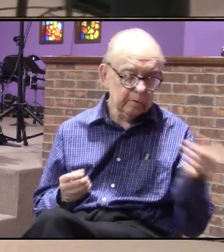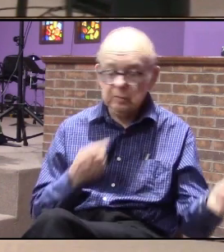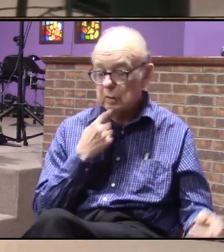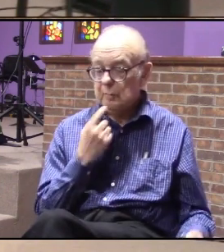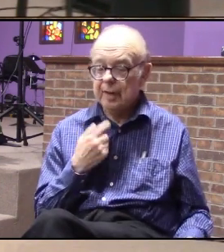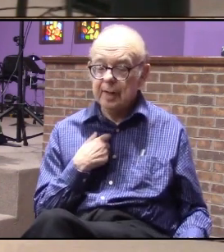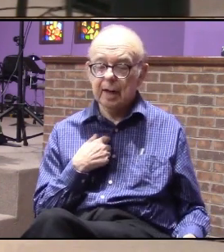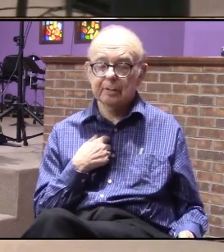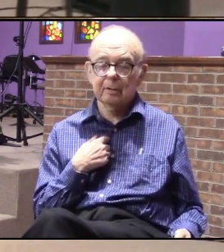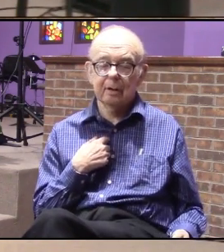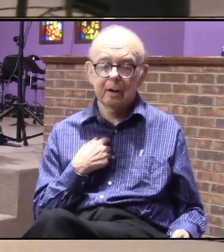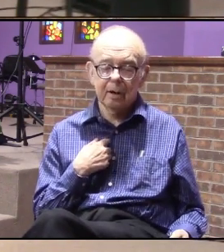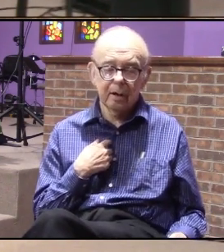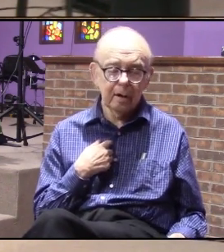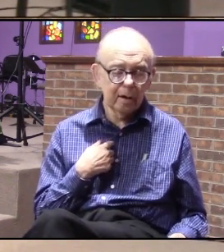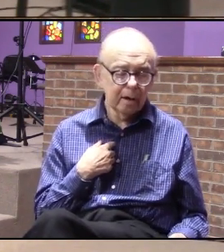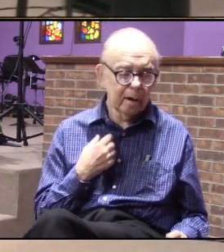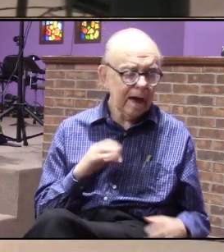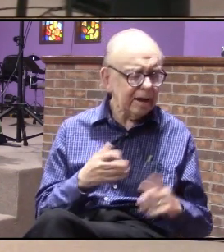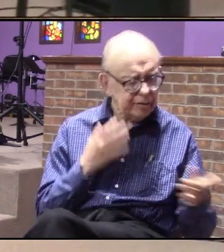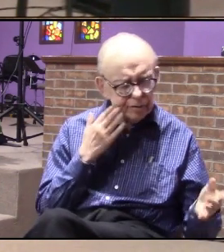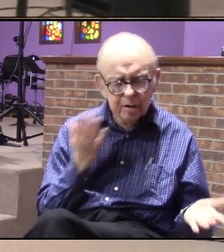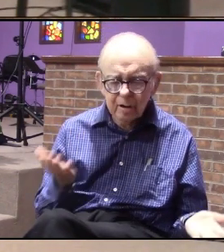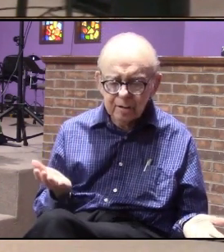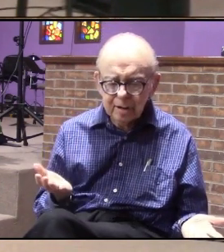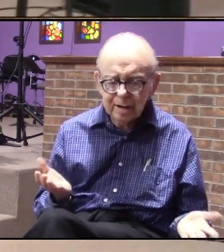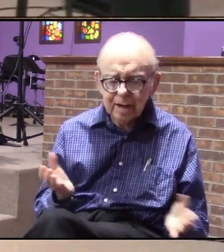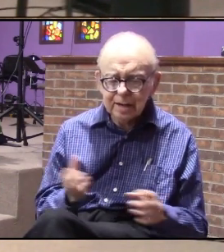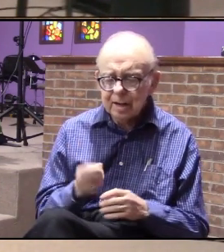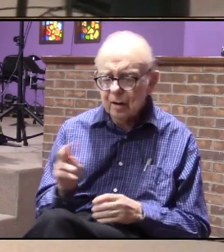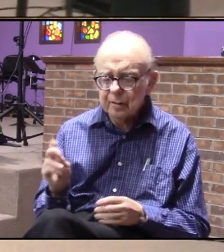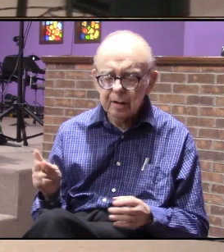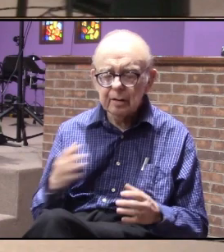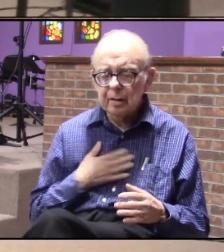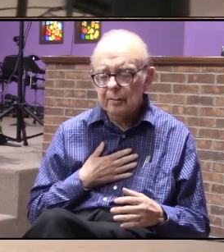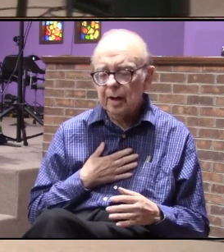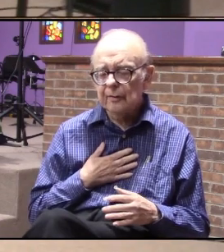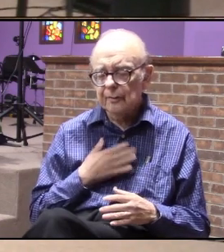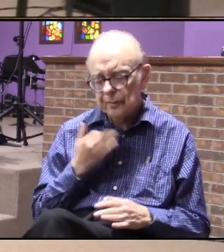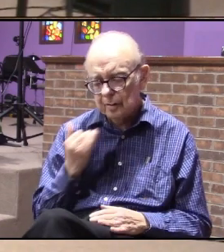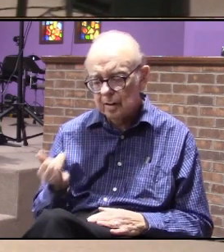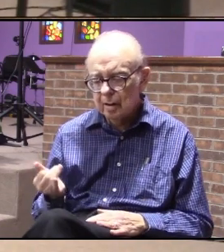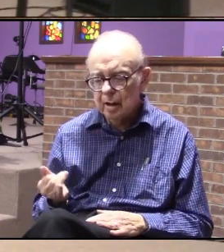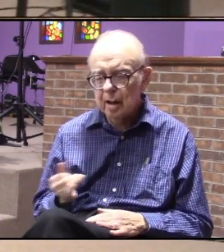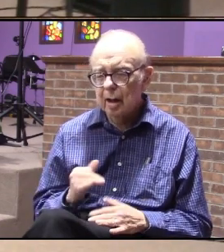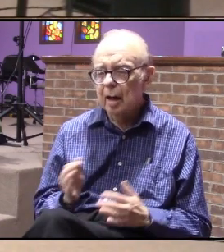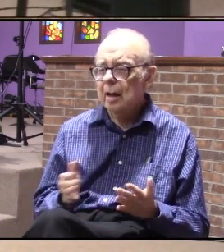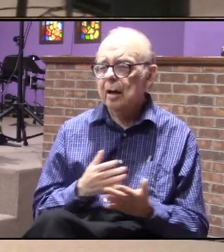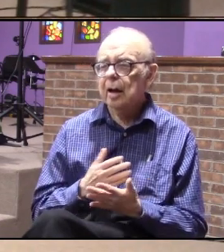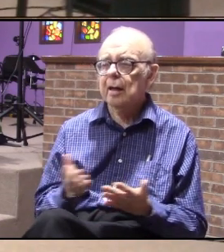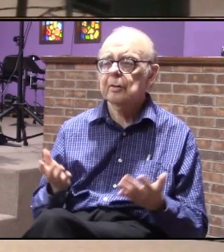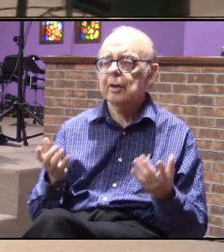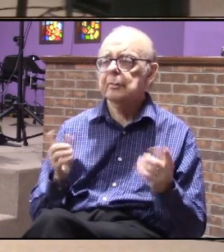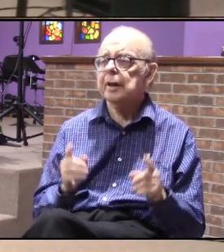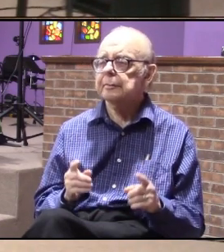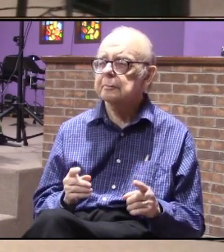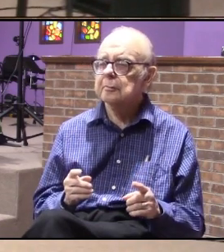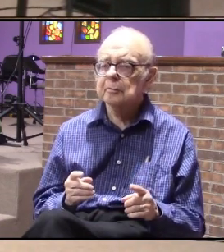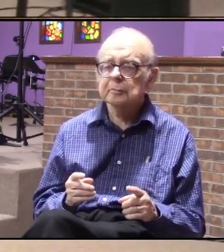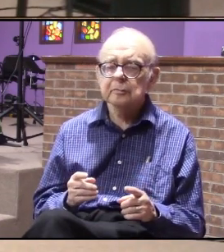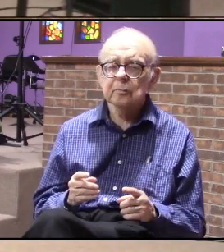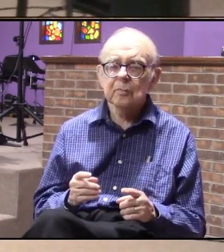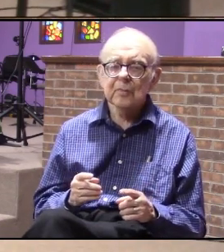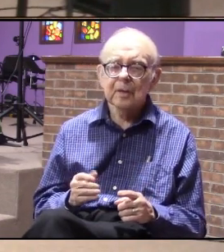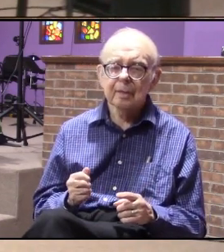me. I wish Georgette would get on my phone. Leave me alone. And you got all of this stuff that was going on. It's the